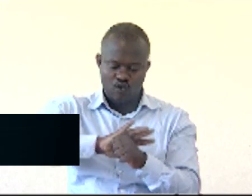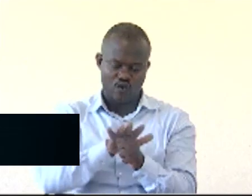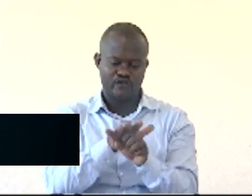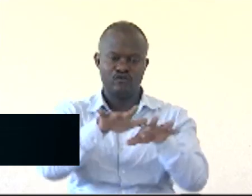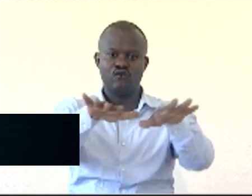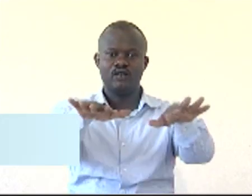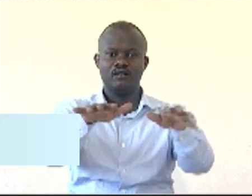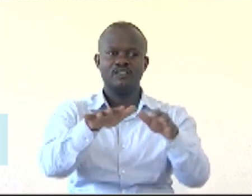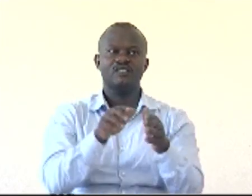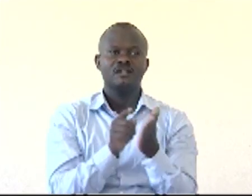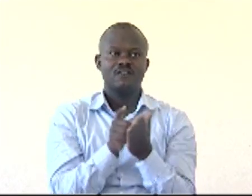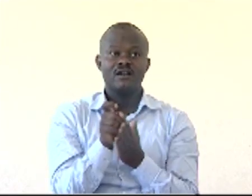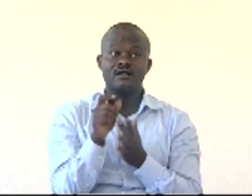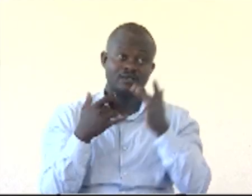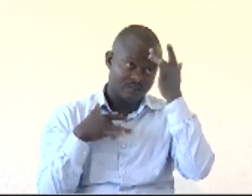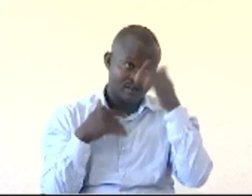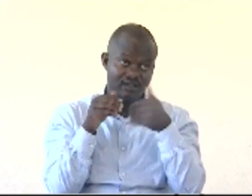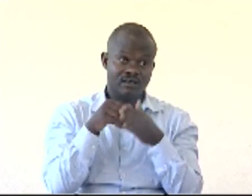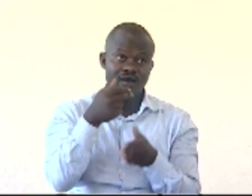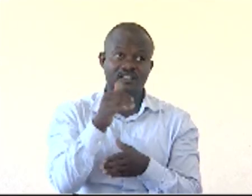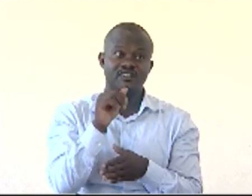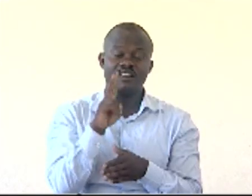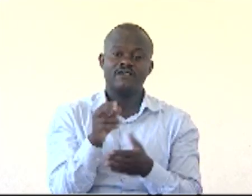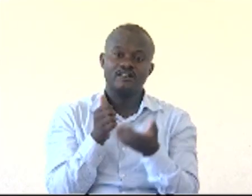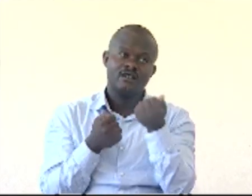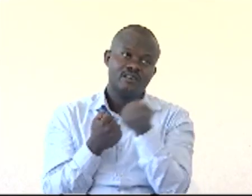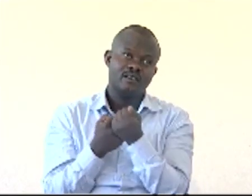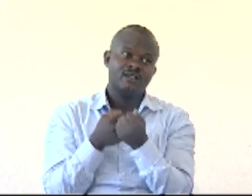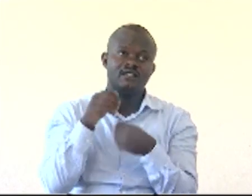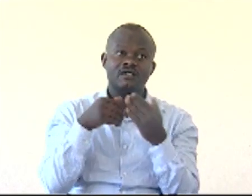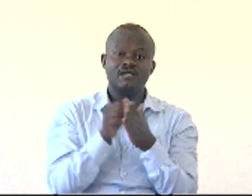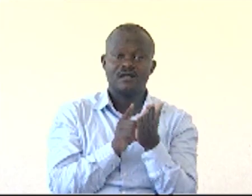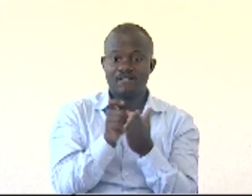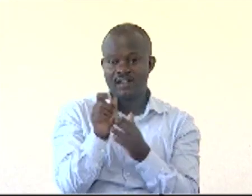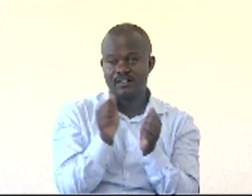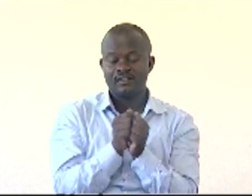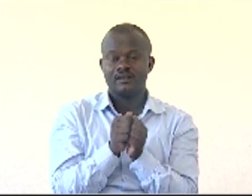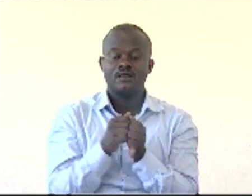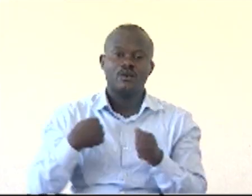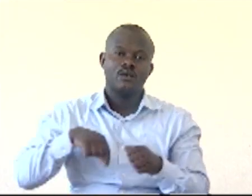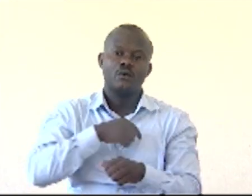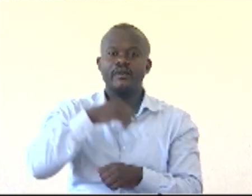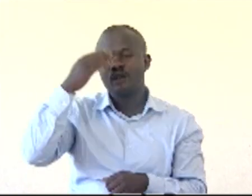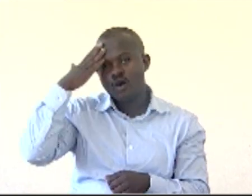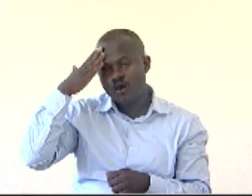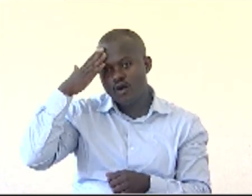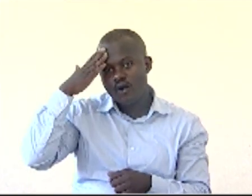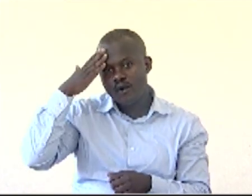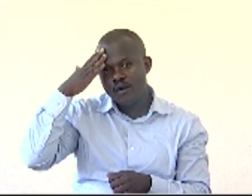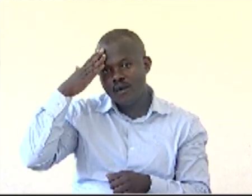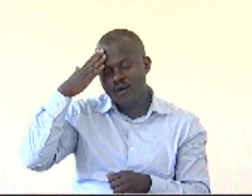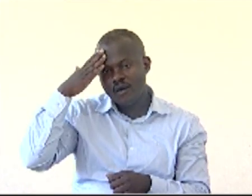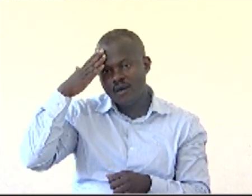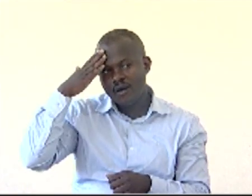disease. We also know HIV/AIDS. That is a viral disease. We know